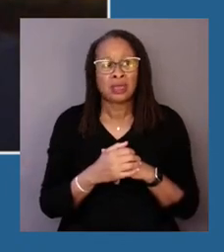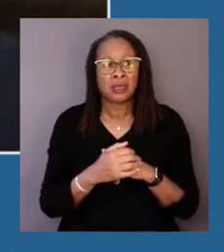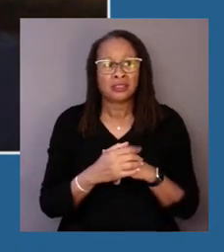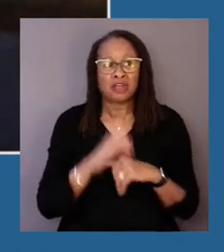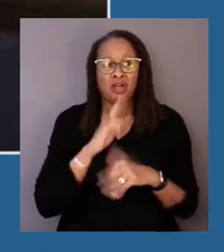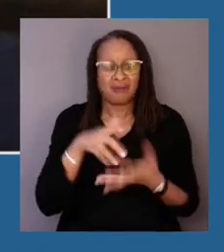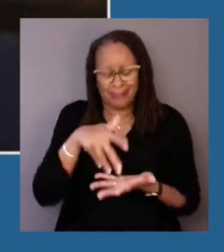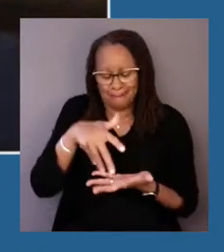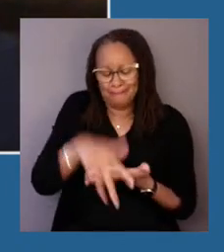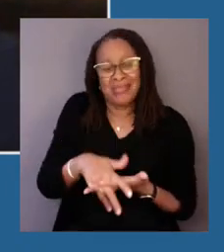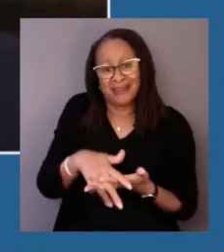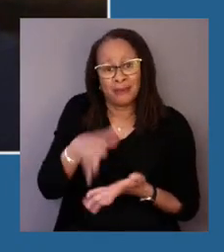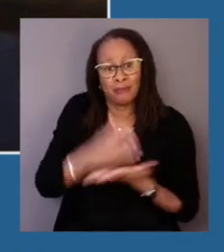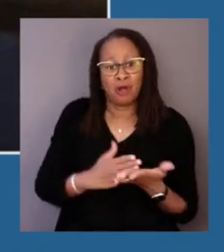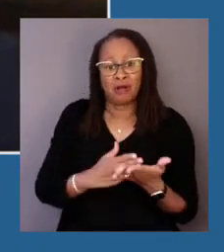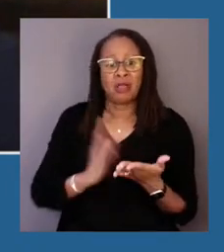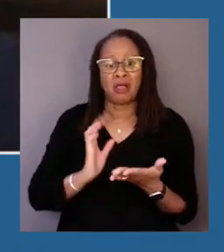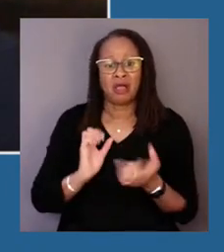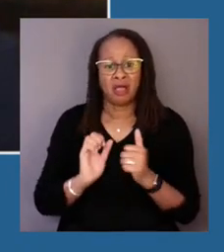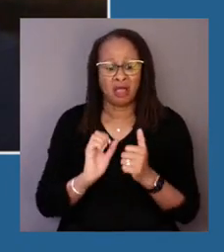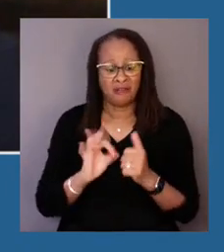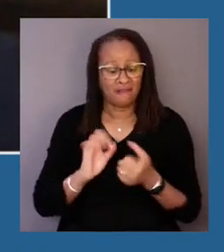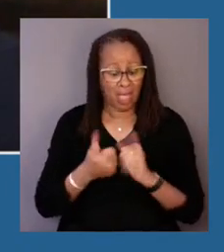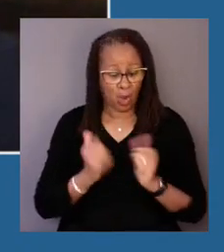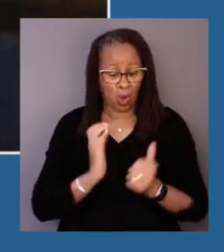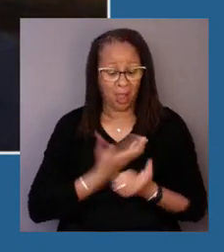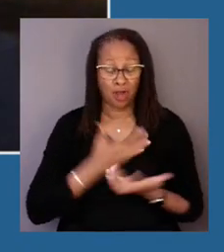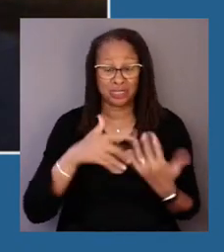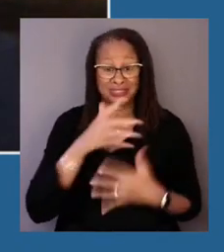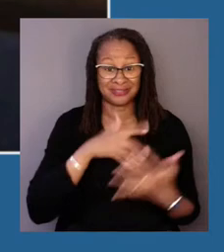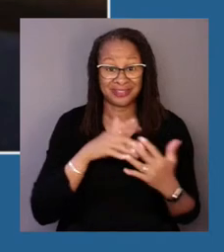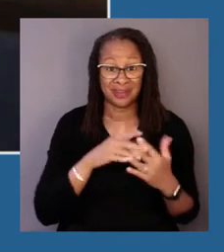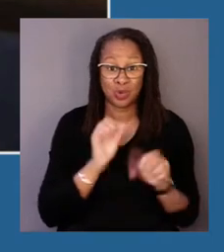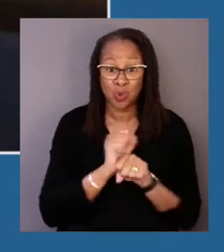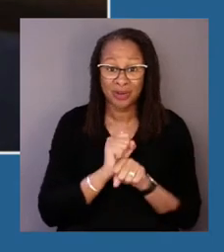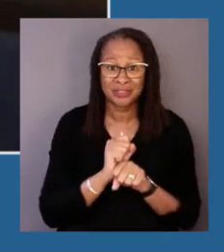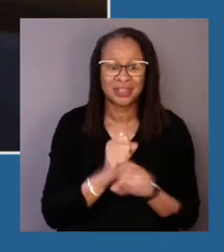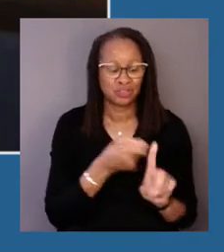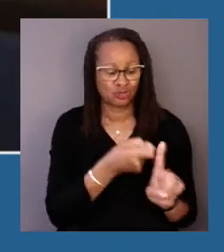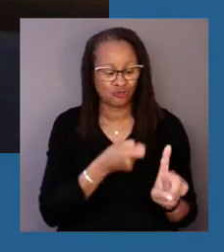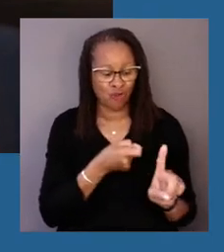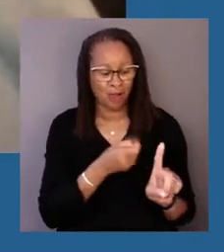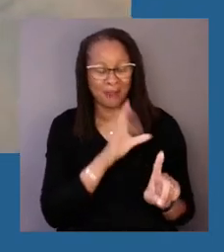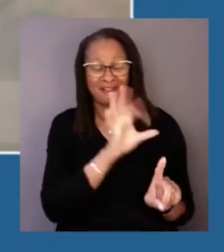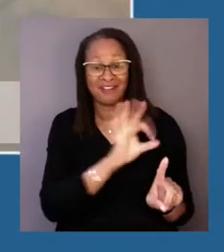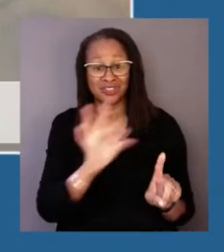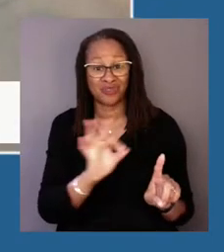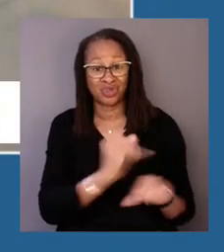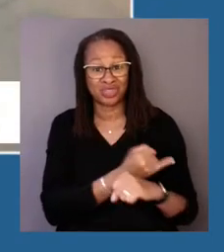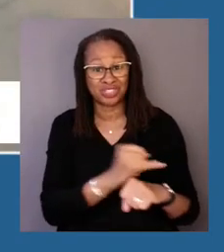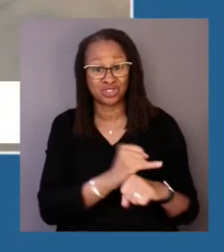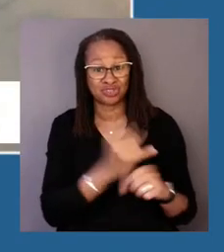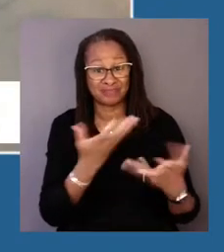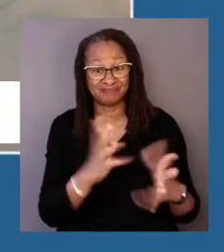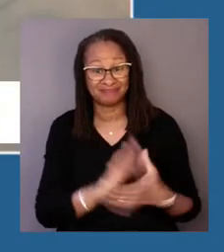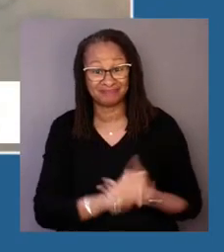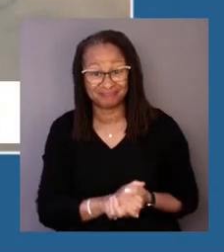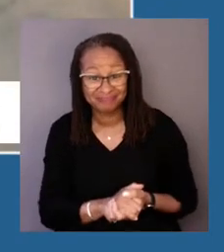part of how our society works came from the fossil fuel industry.